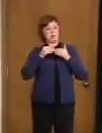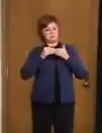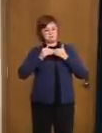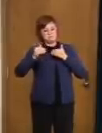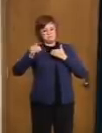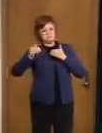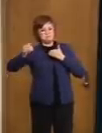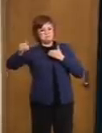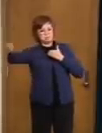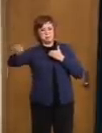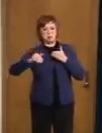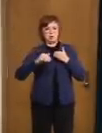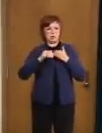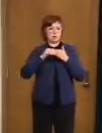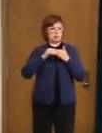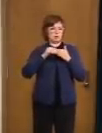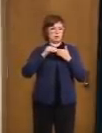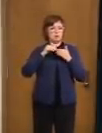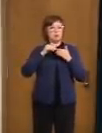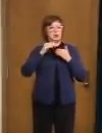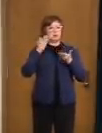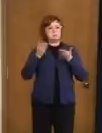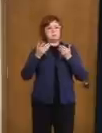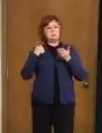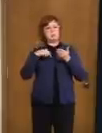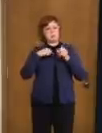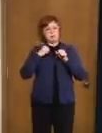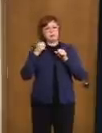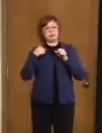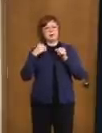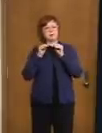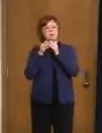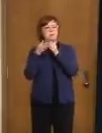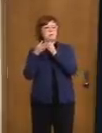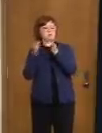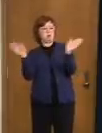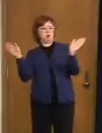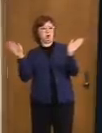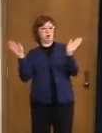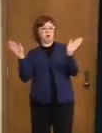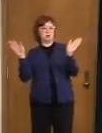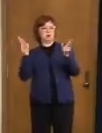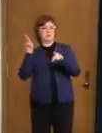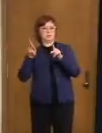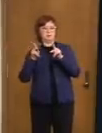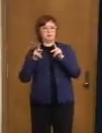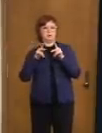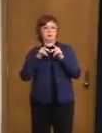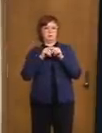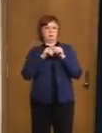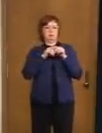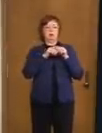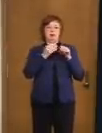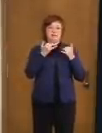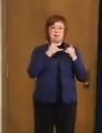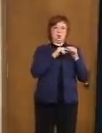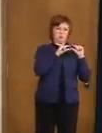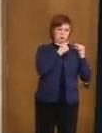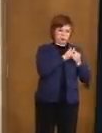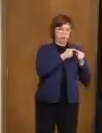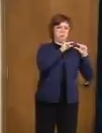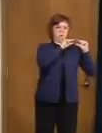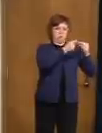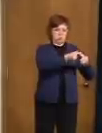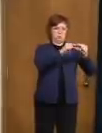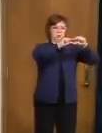groups, and it's open to a broader section of the population, so the vaccine pace does pick up. But right now, I think we have to